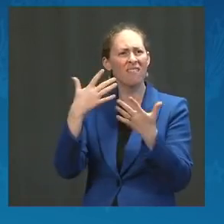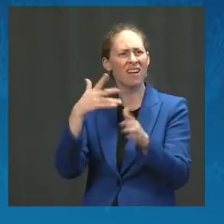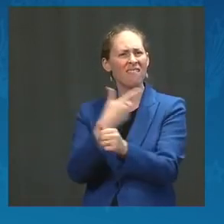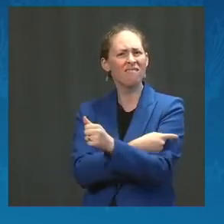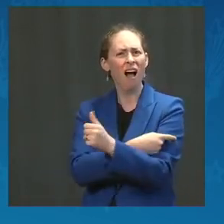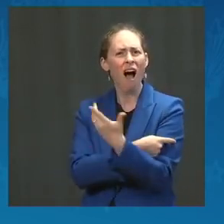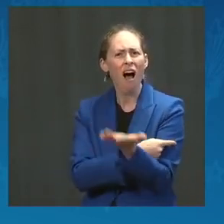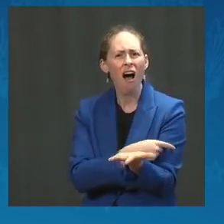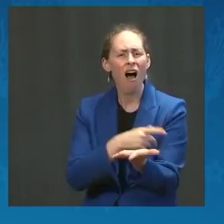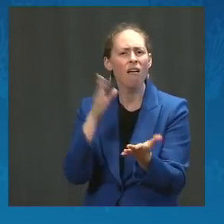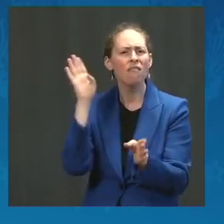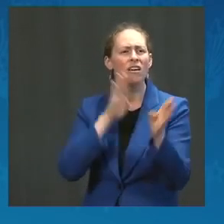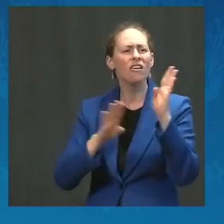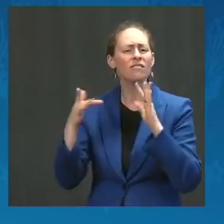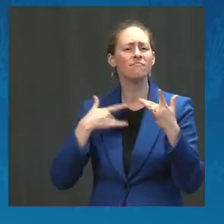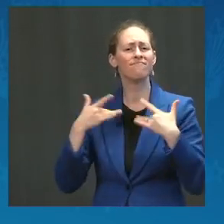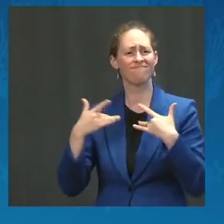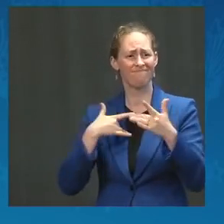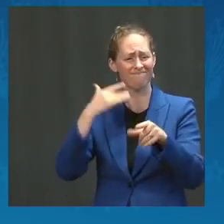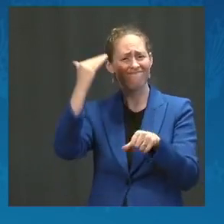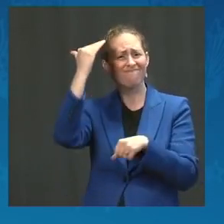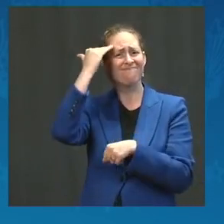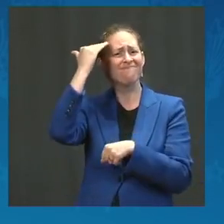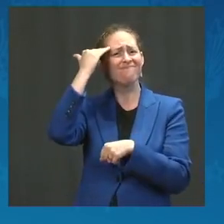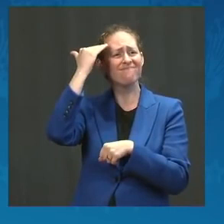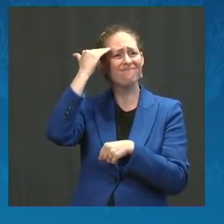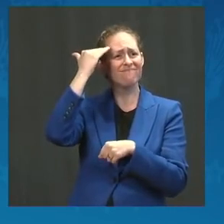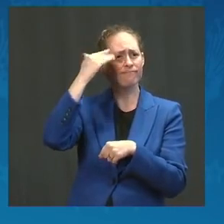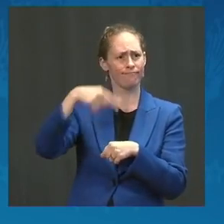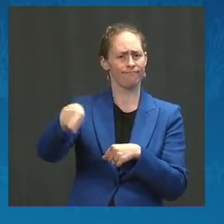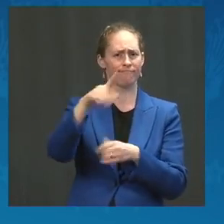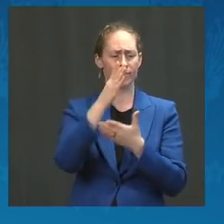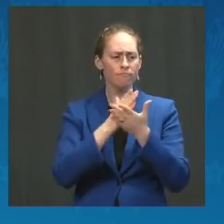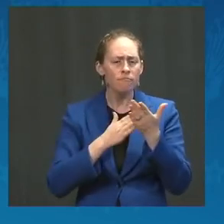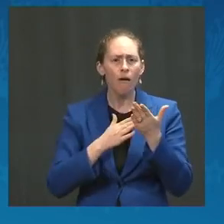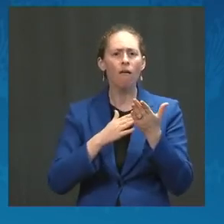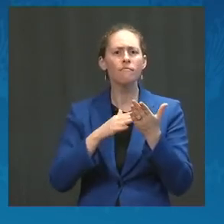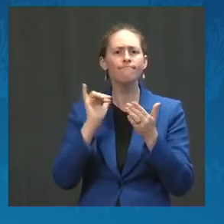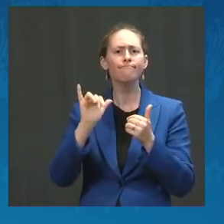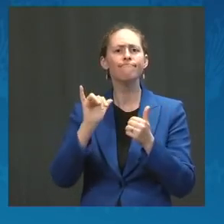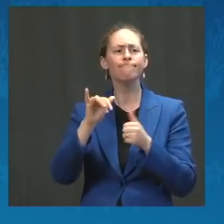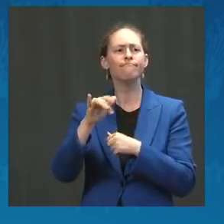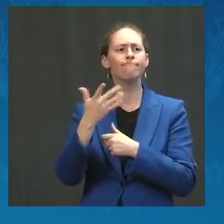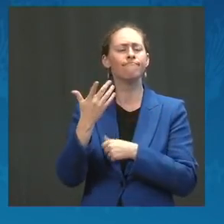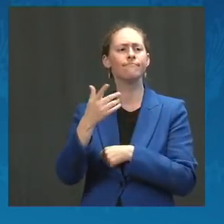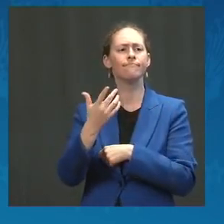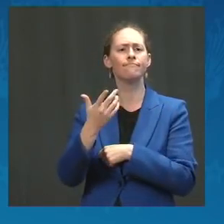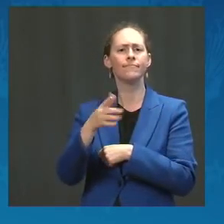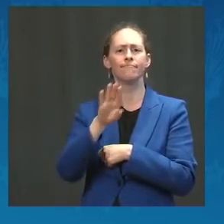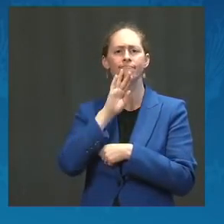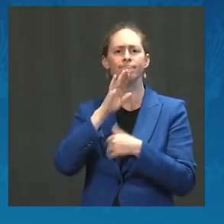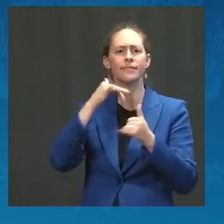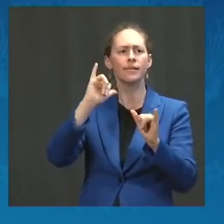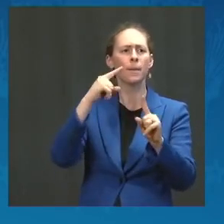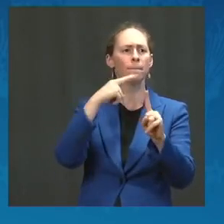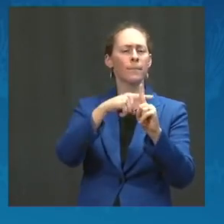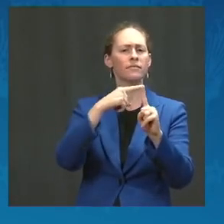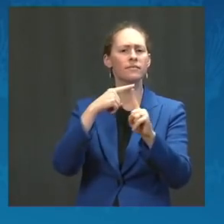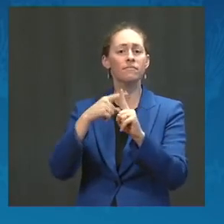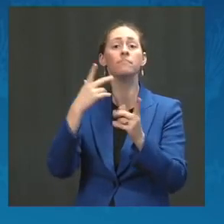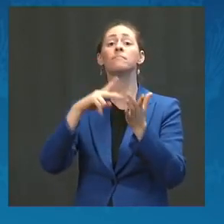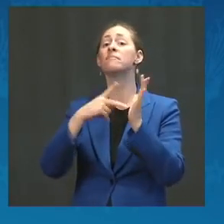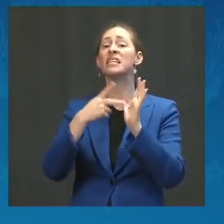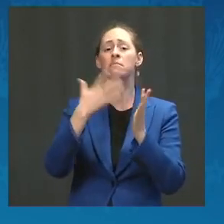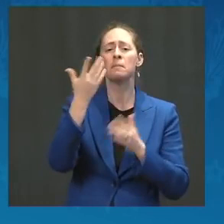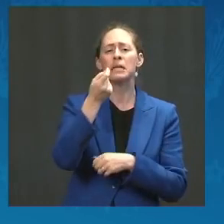vaccinated people will still test positive, and some will show some symptoms of COVID-19. That's expected with